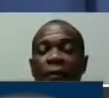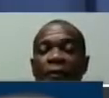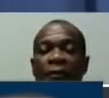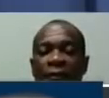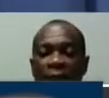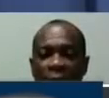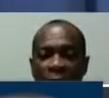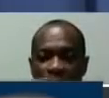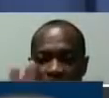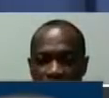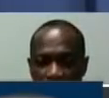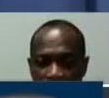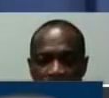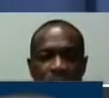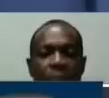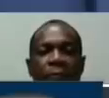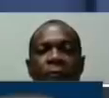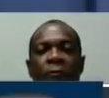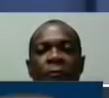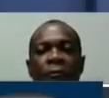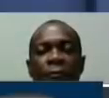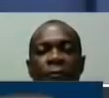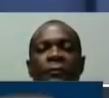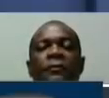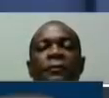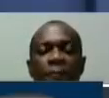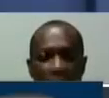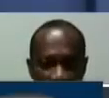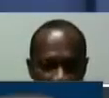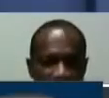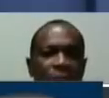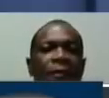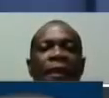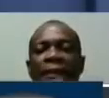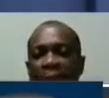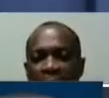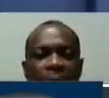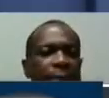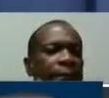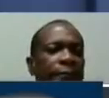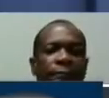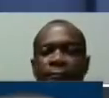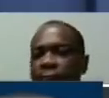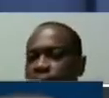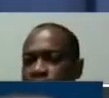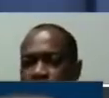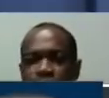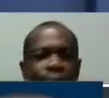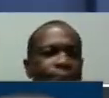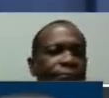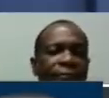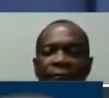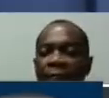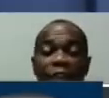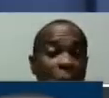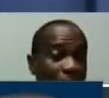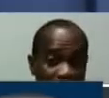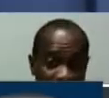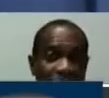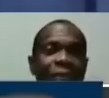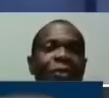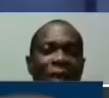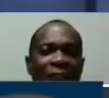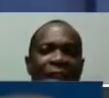of those now can be boosted with any other vaccine. What we ask people to do, don't just make the